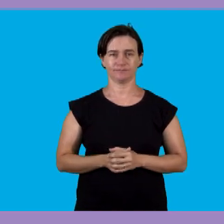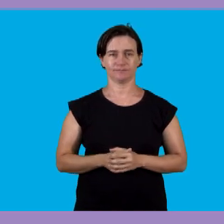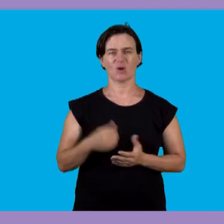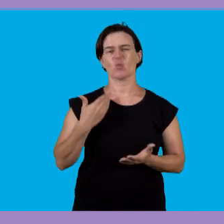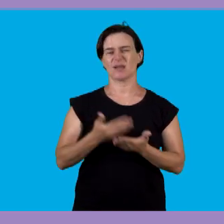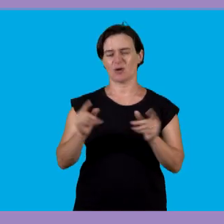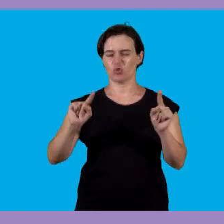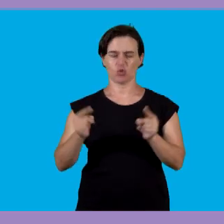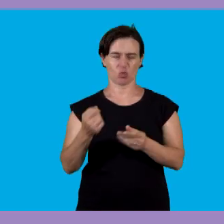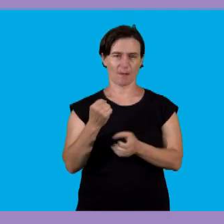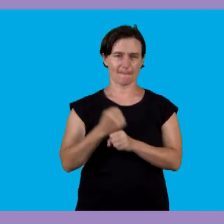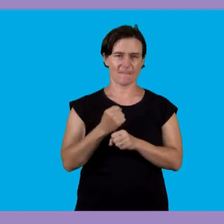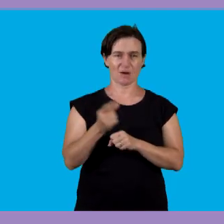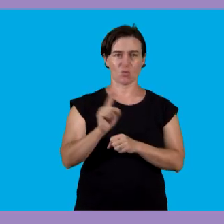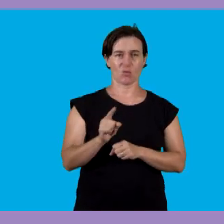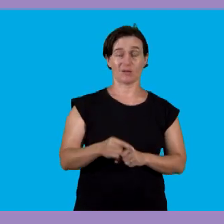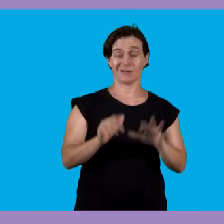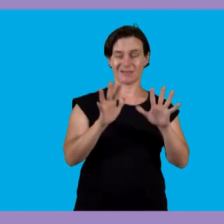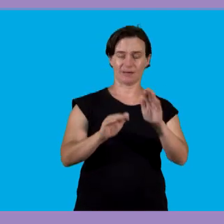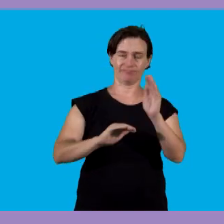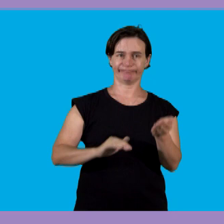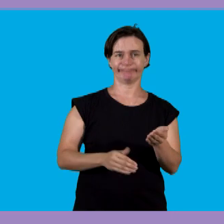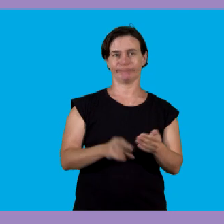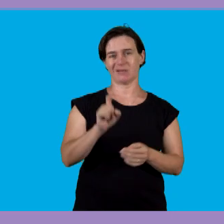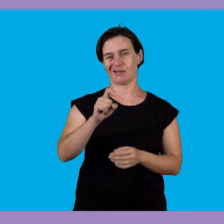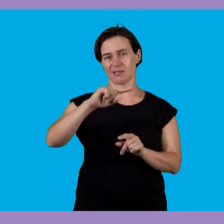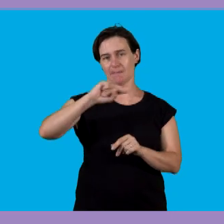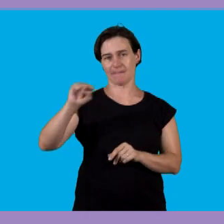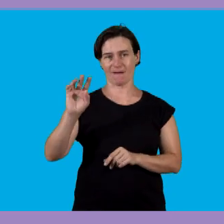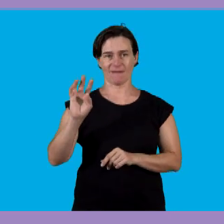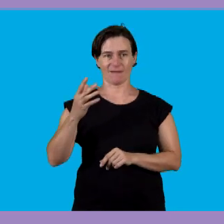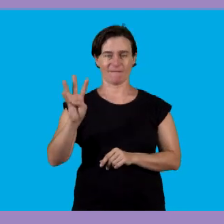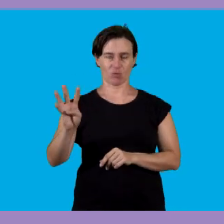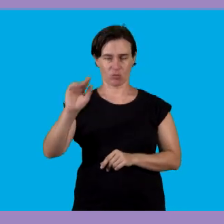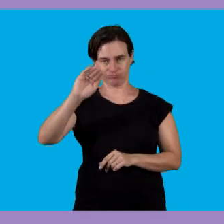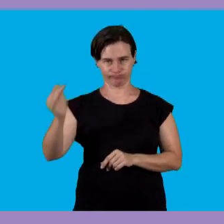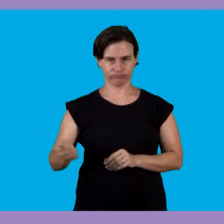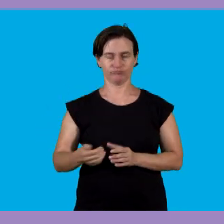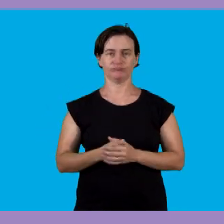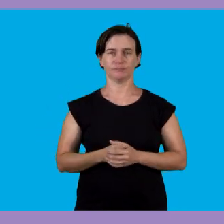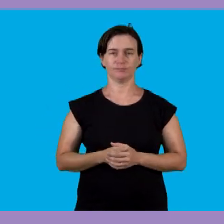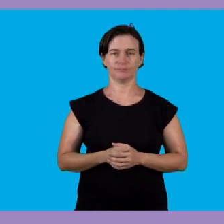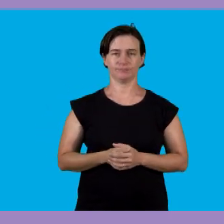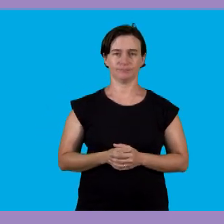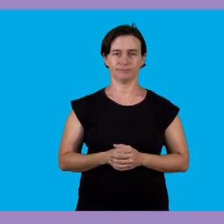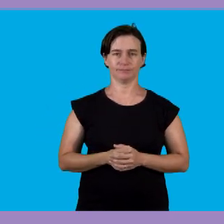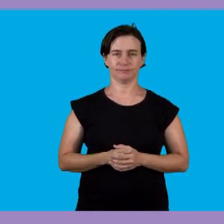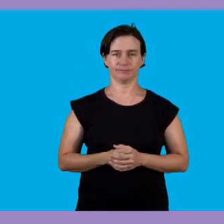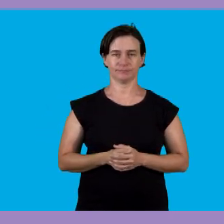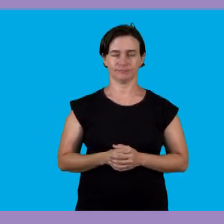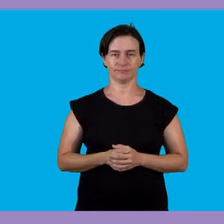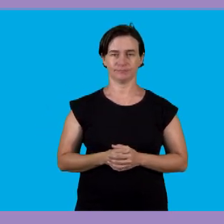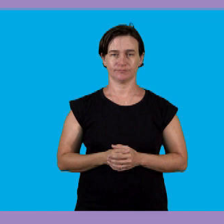10. So of course, we can say there that it is 10 multiplied by 4 being subtracted from an